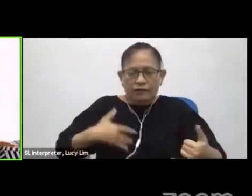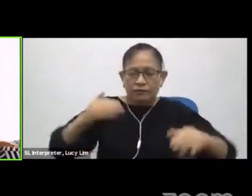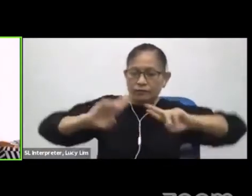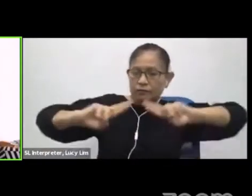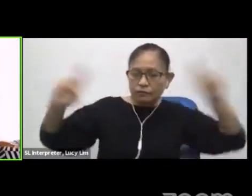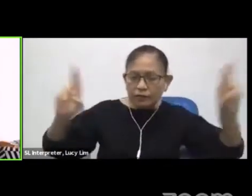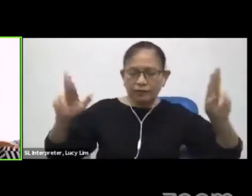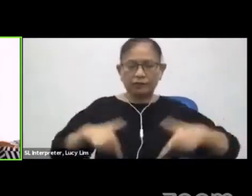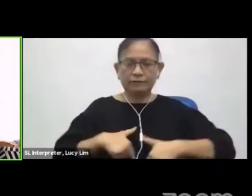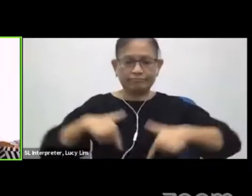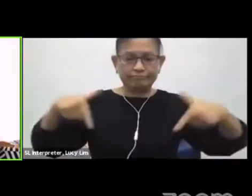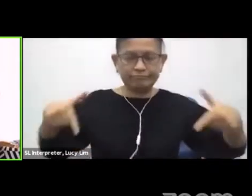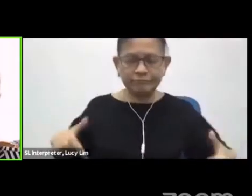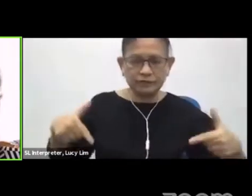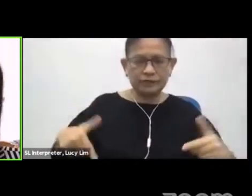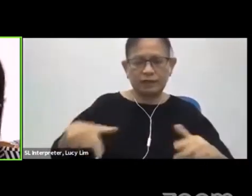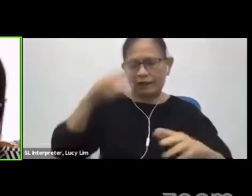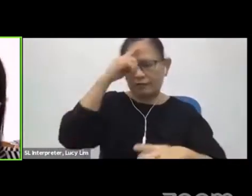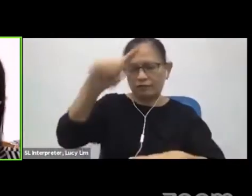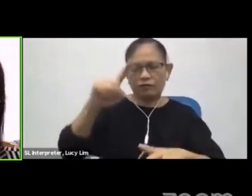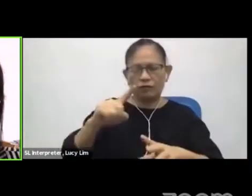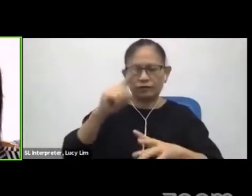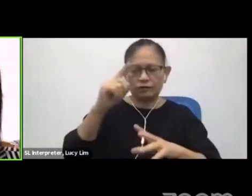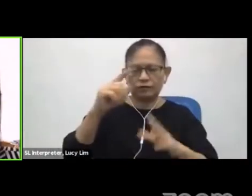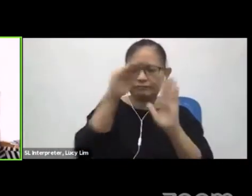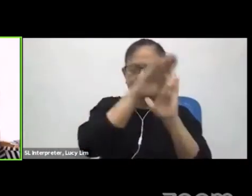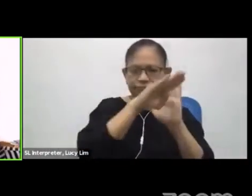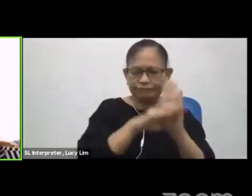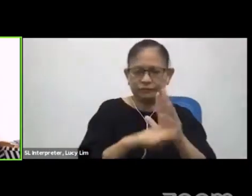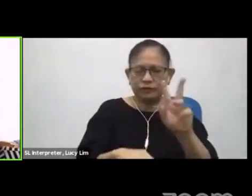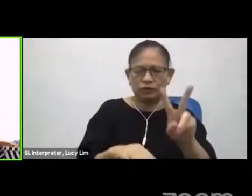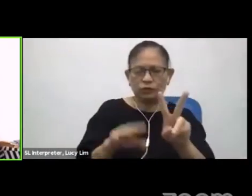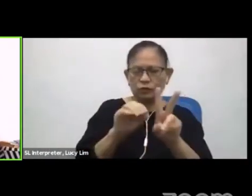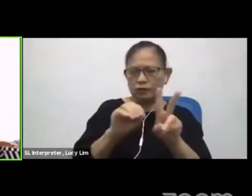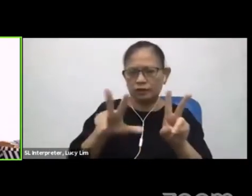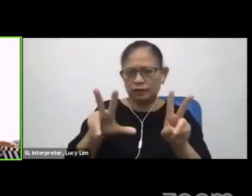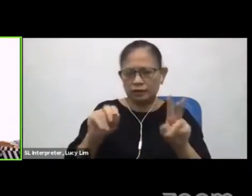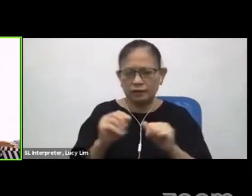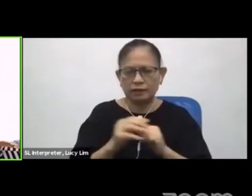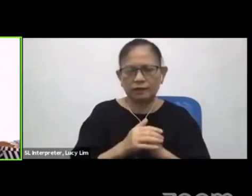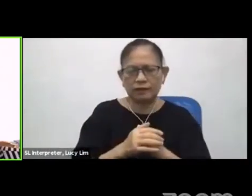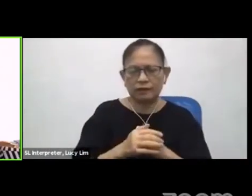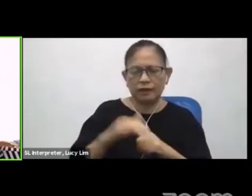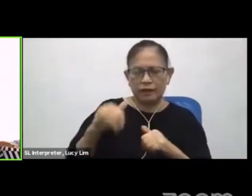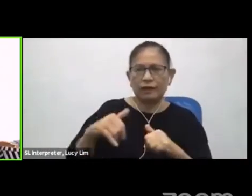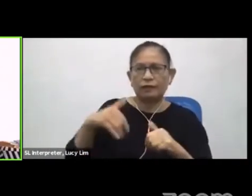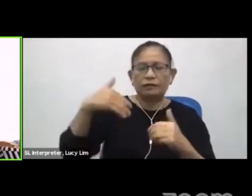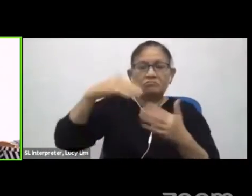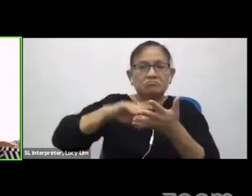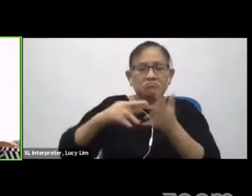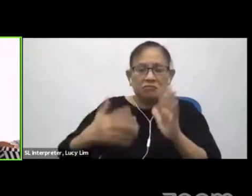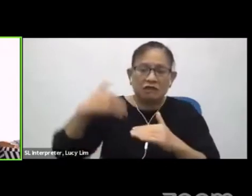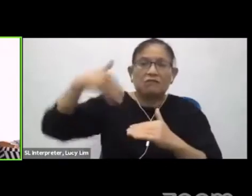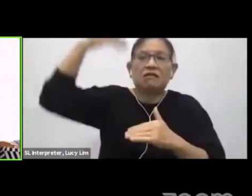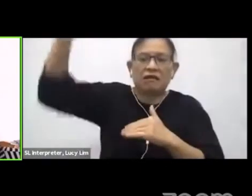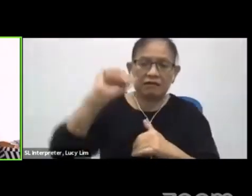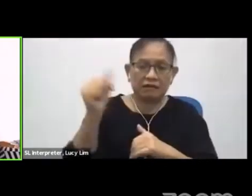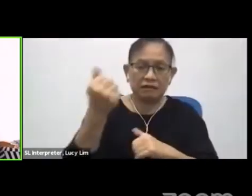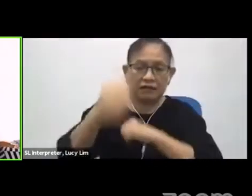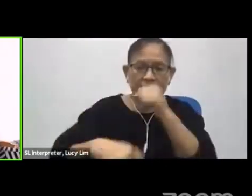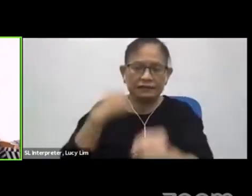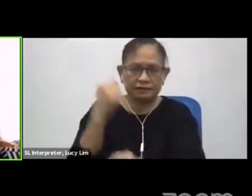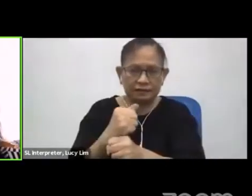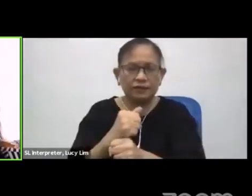the Agenda 2030 that give us only a decade before its end date, by which time we should have reached